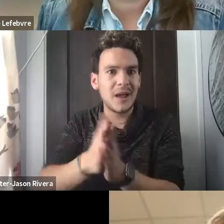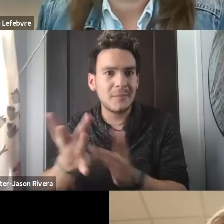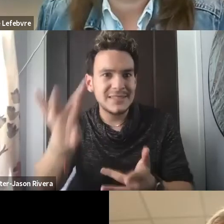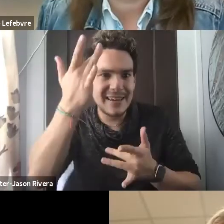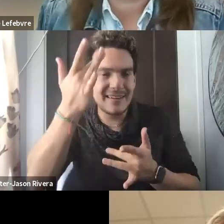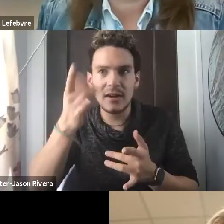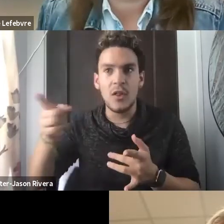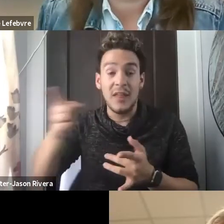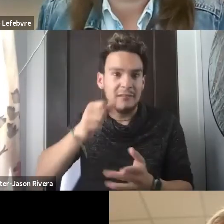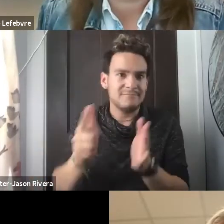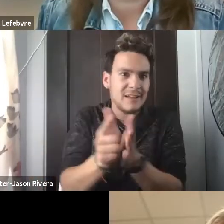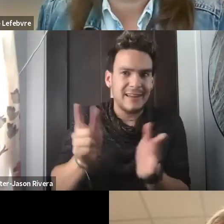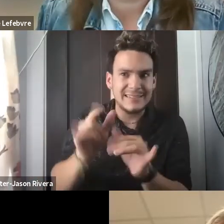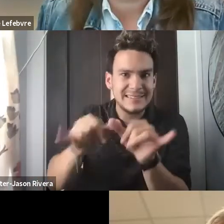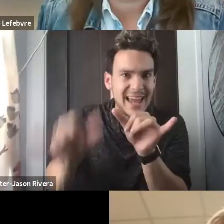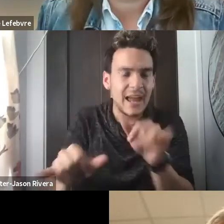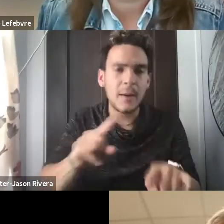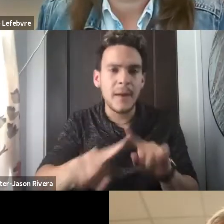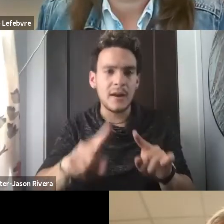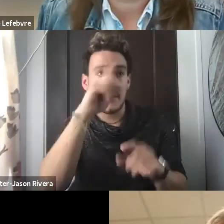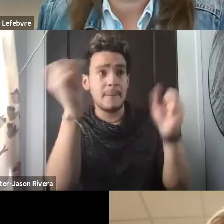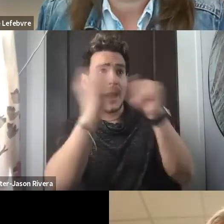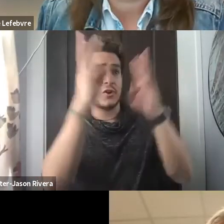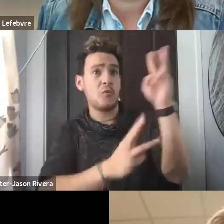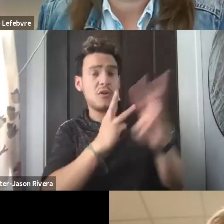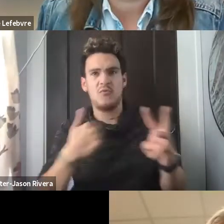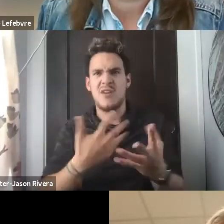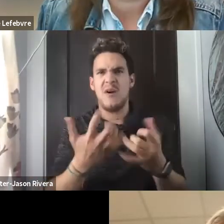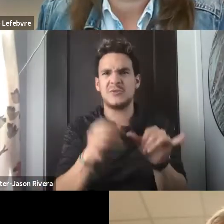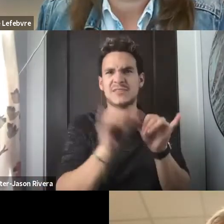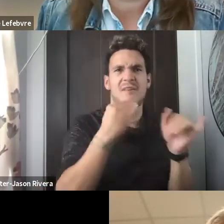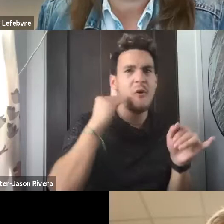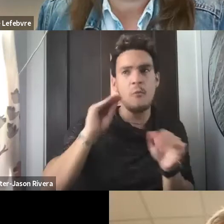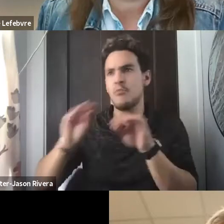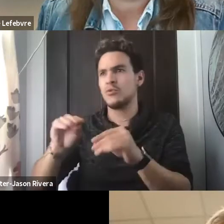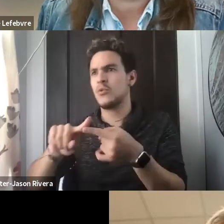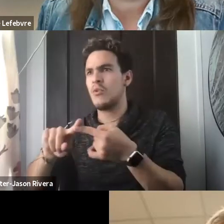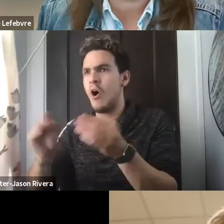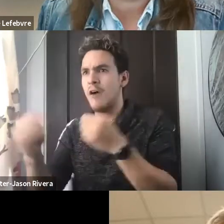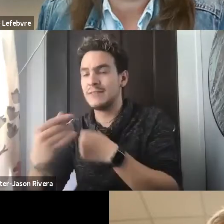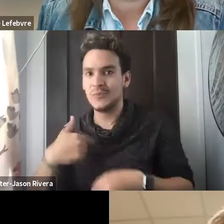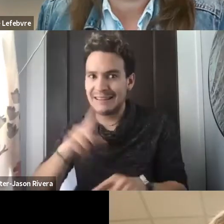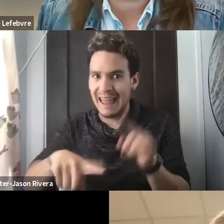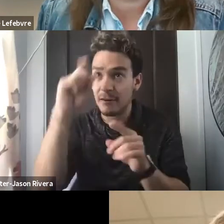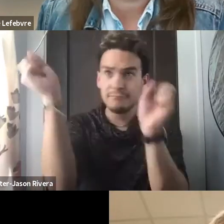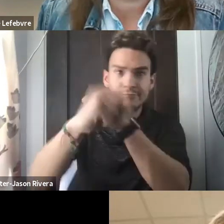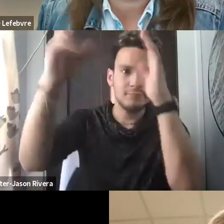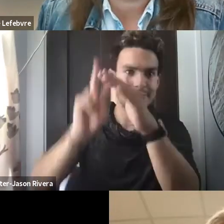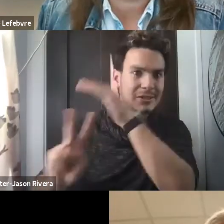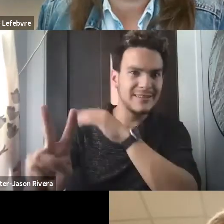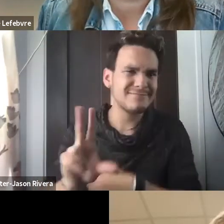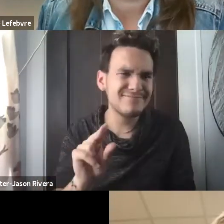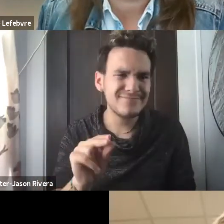we're going to imagine a world and predict whether we want to stay home or move into an office. I don't think we can do it. And certainly just